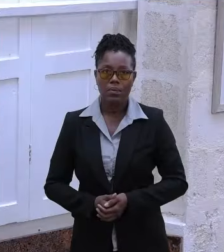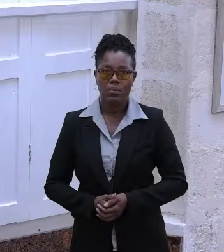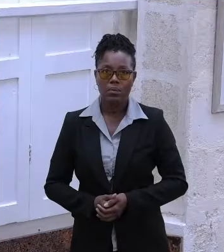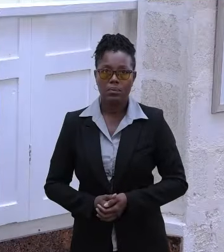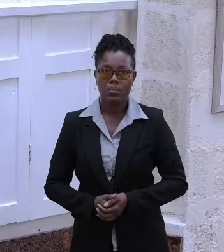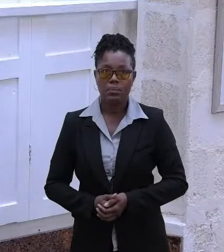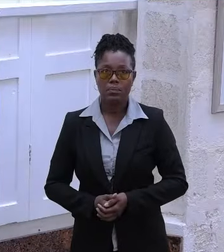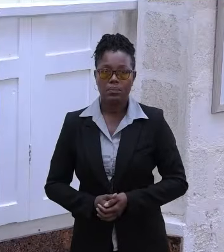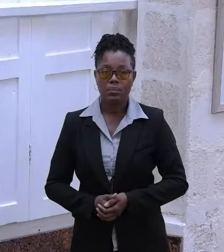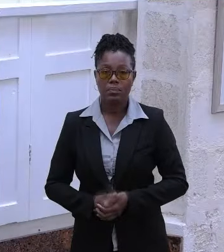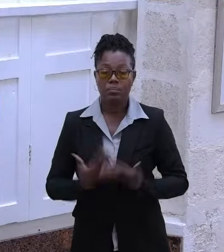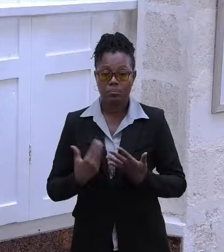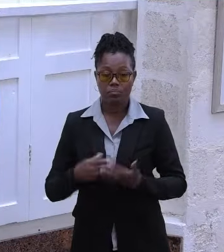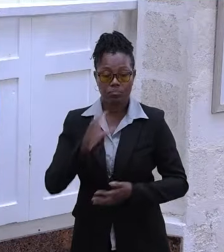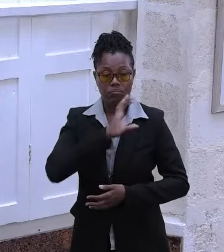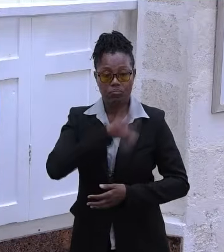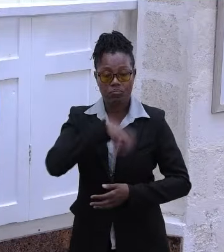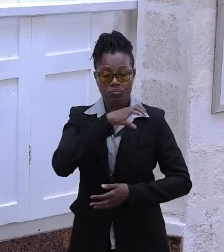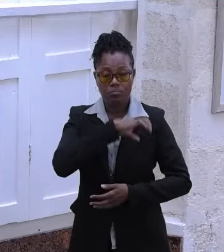which is the Citizens Act,